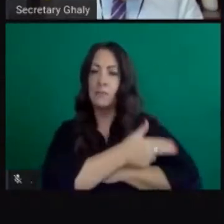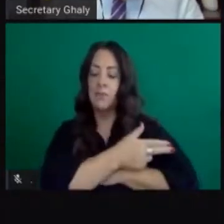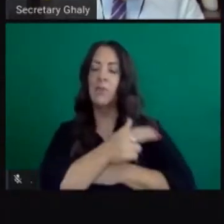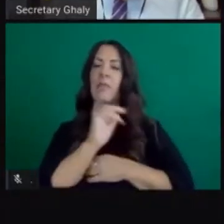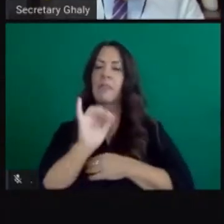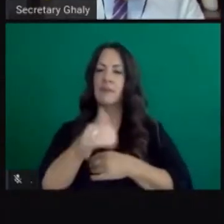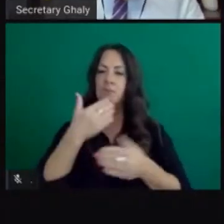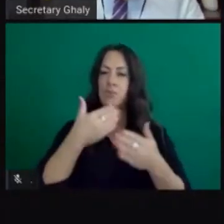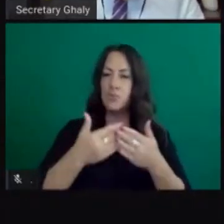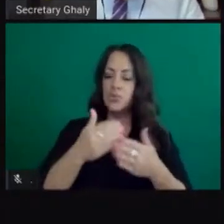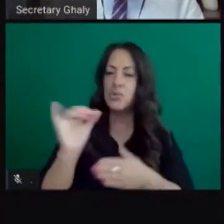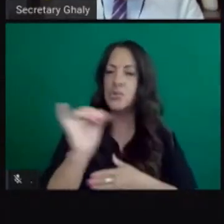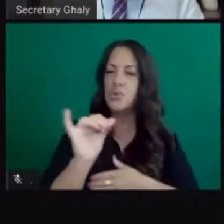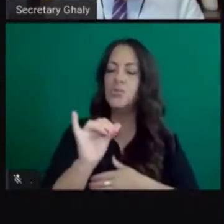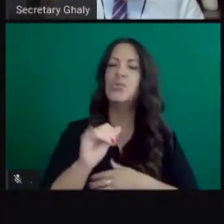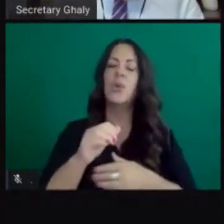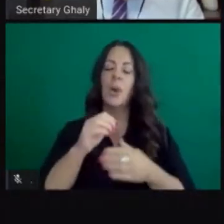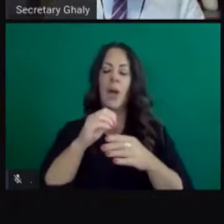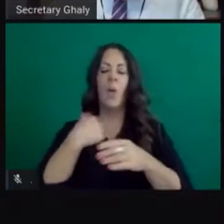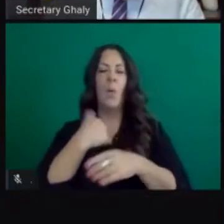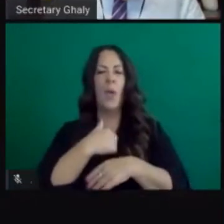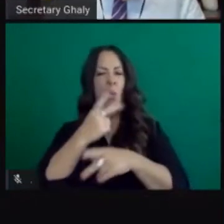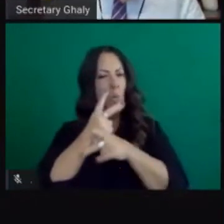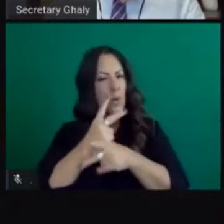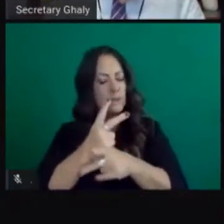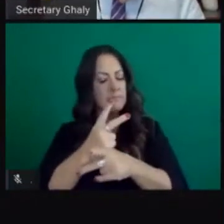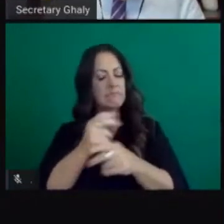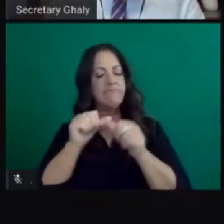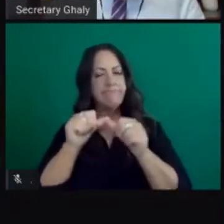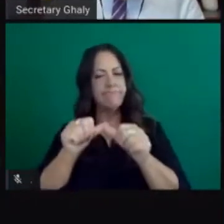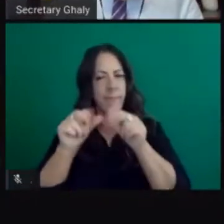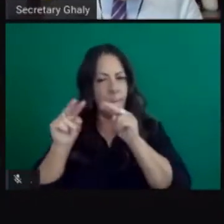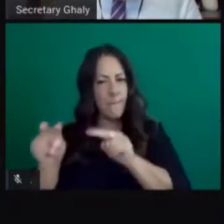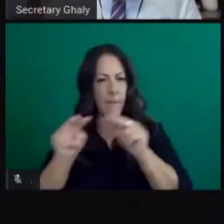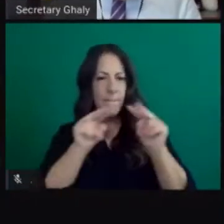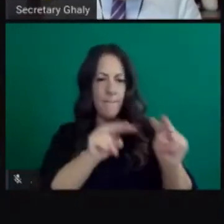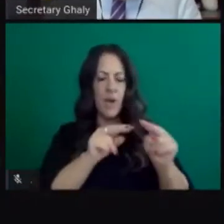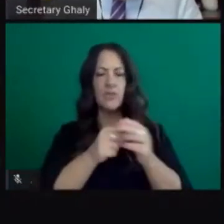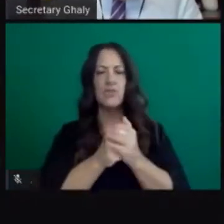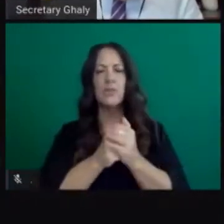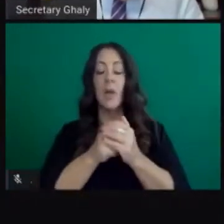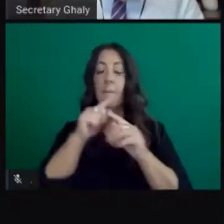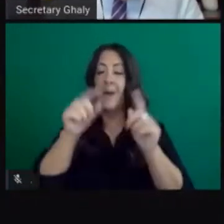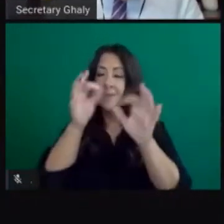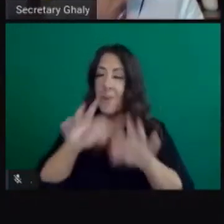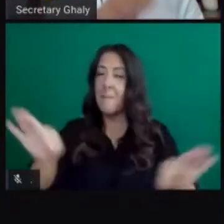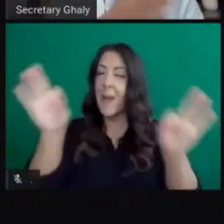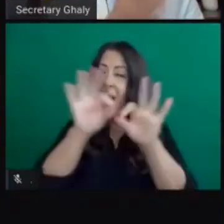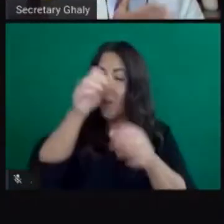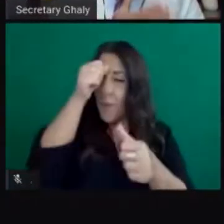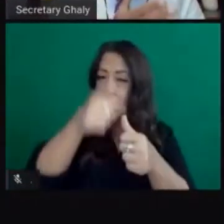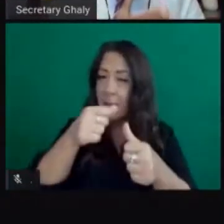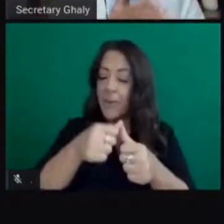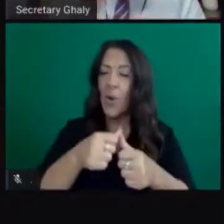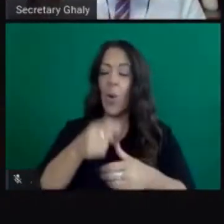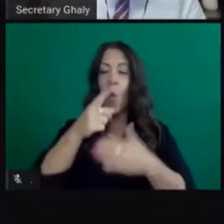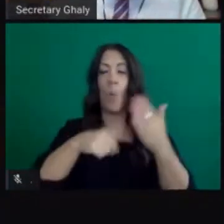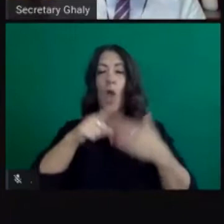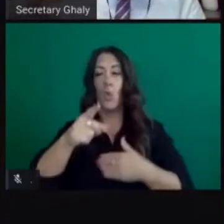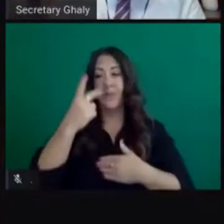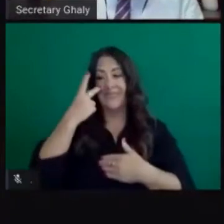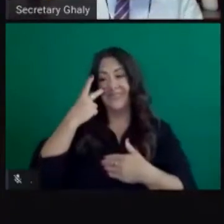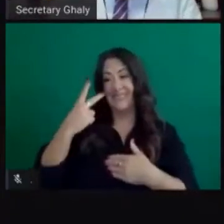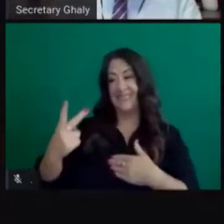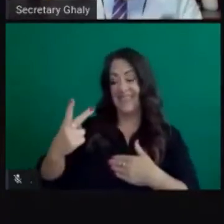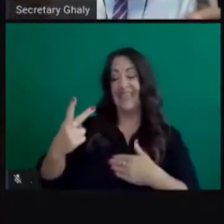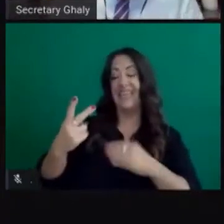are important signs to continue to monitor, but remember that there's an important lag between what we see in our cases and then